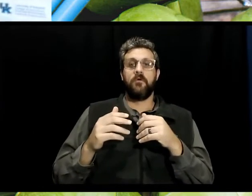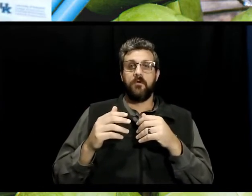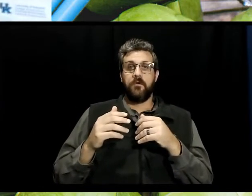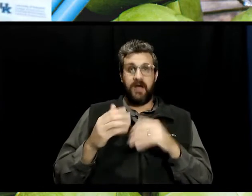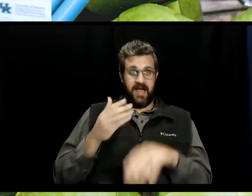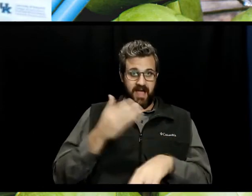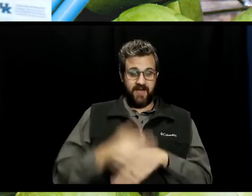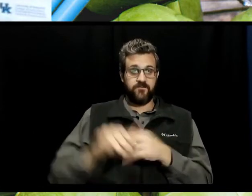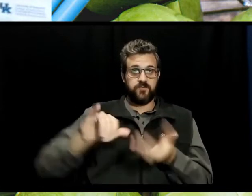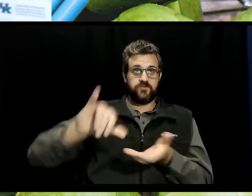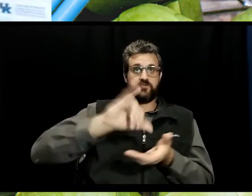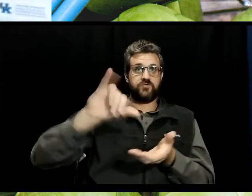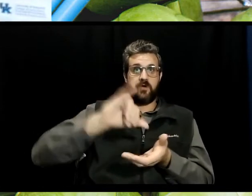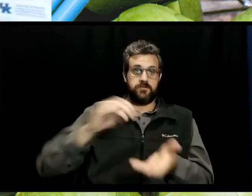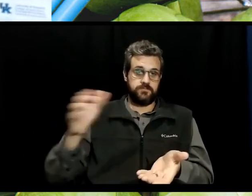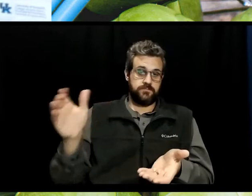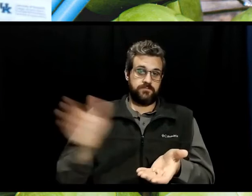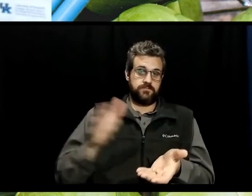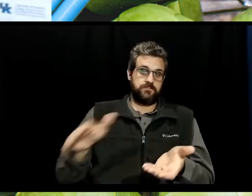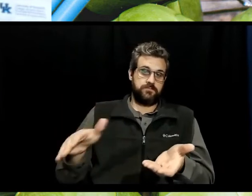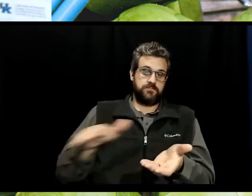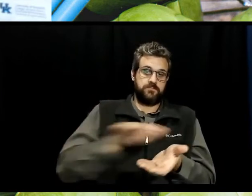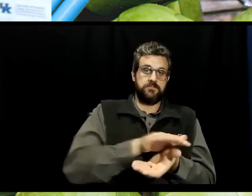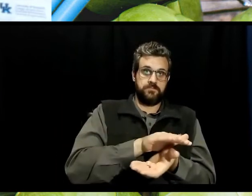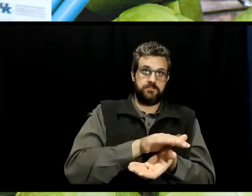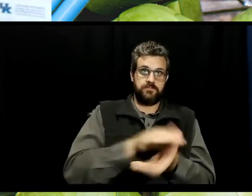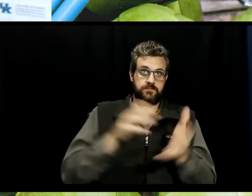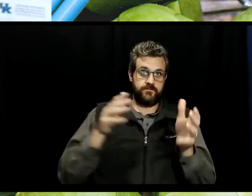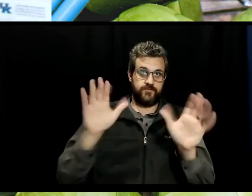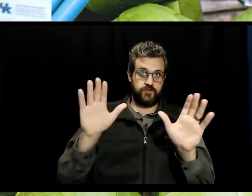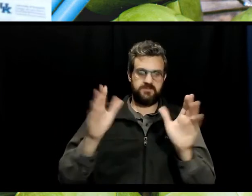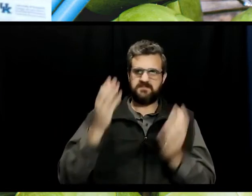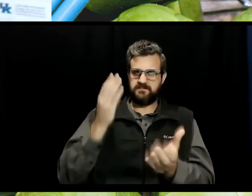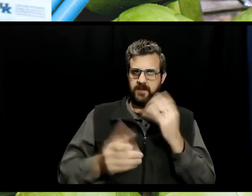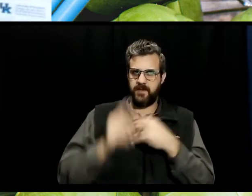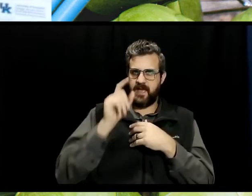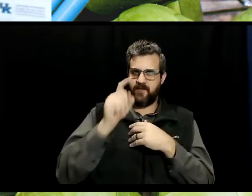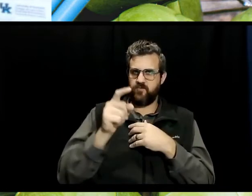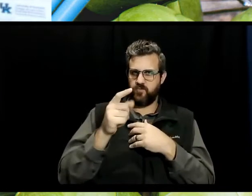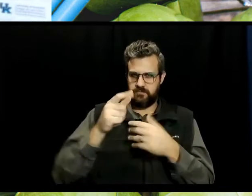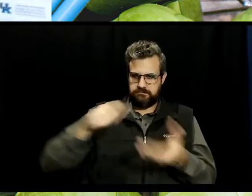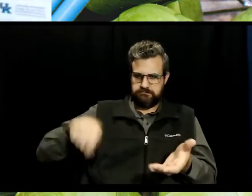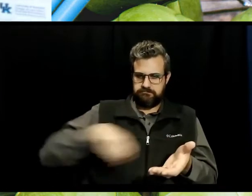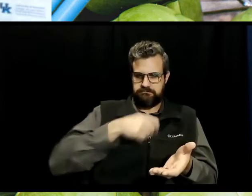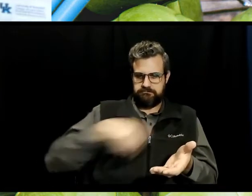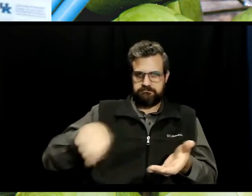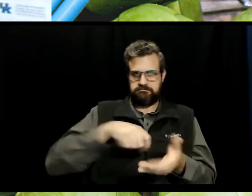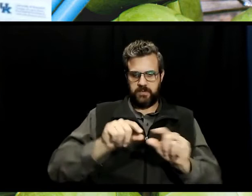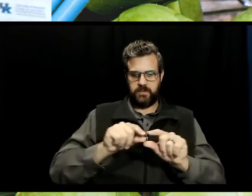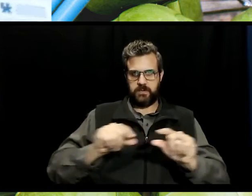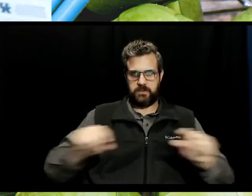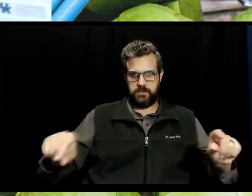get the sauce over the Brussels sprouts, you may have to spread it just a little bit.